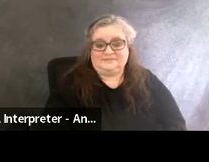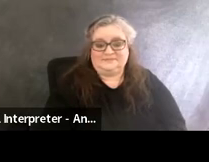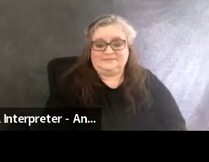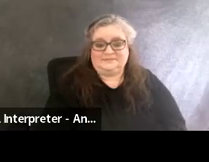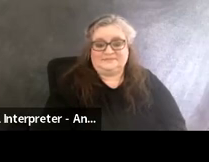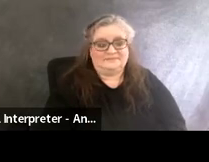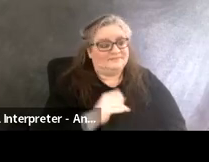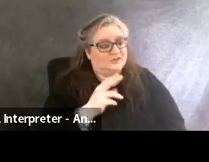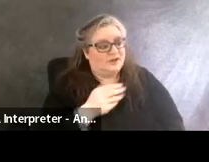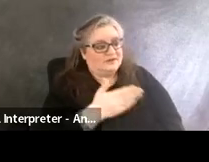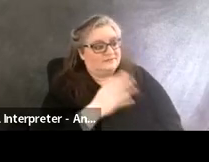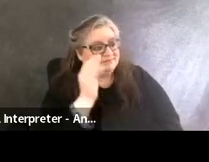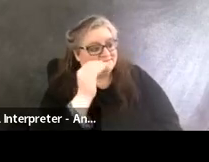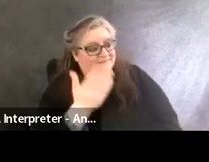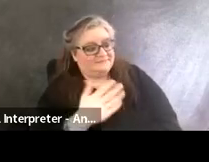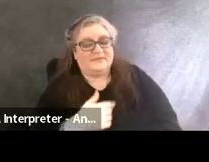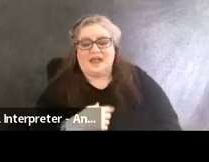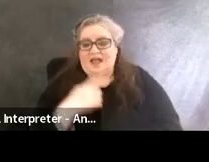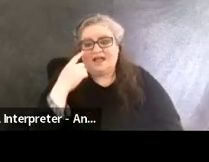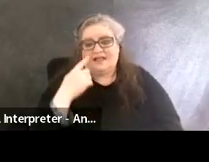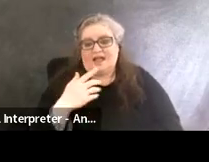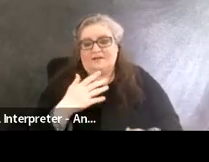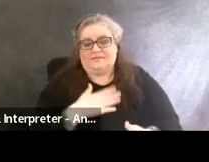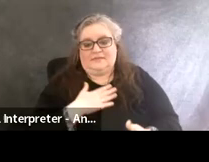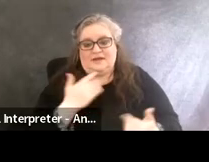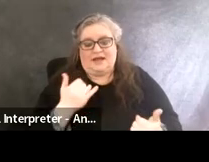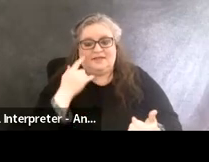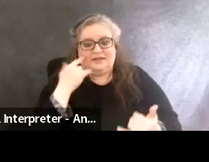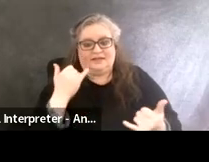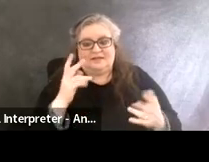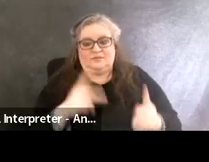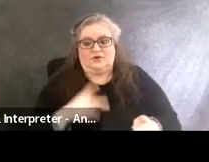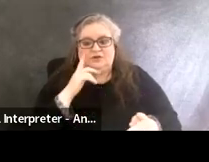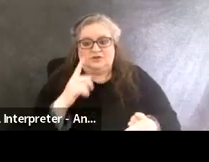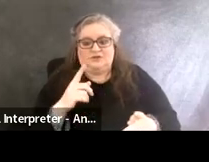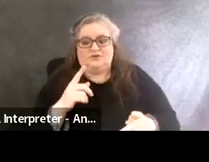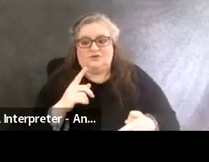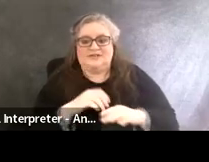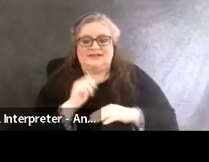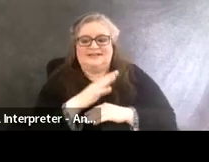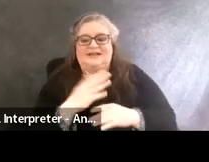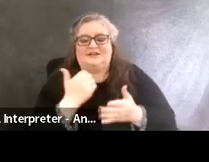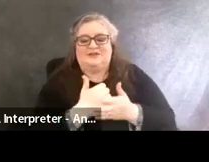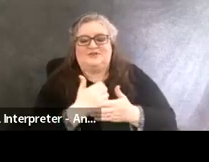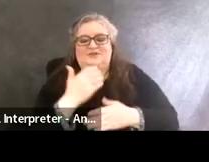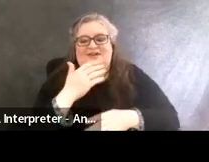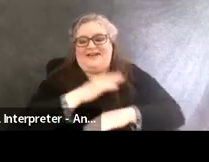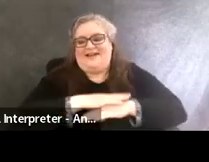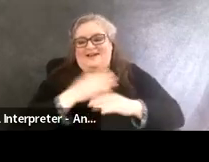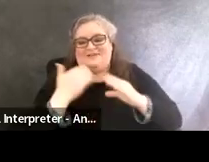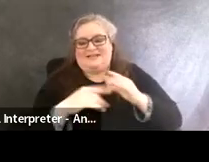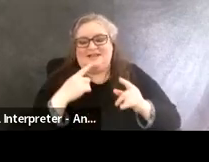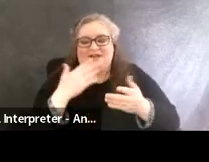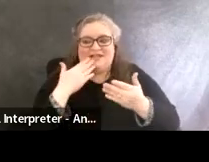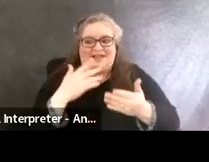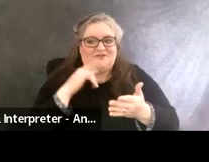Jonna, what do you think? I think I'm so glad. I think this person was going to put it in a help desk email. So thank you for that. I want to look into